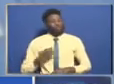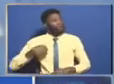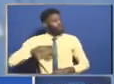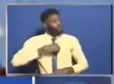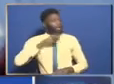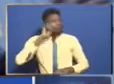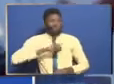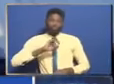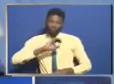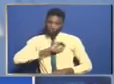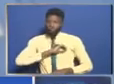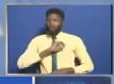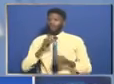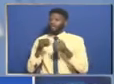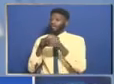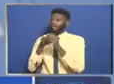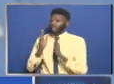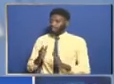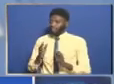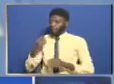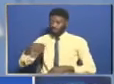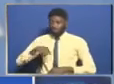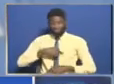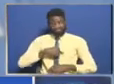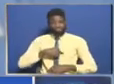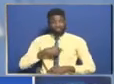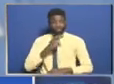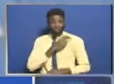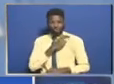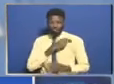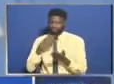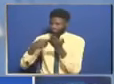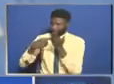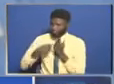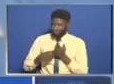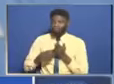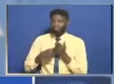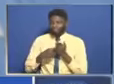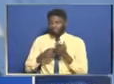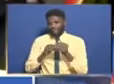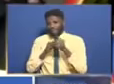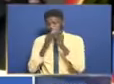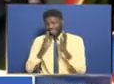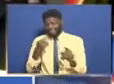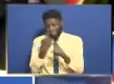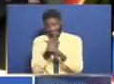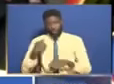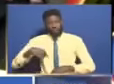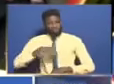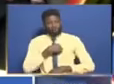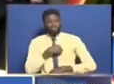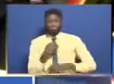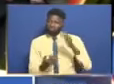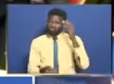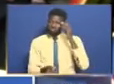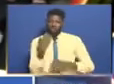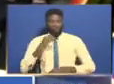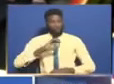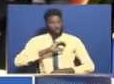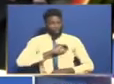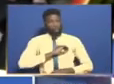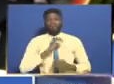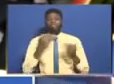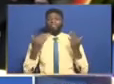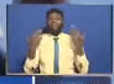horse. Ndio tunaona tuna consult na viongozi tutengeneze chama yetu ya Wameru. Pali